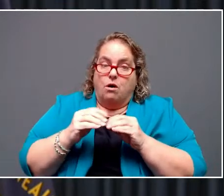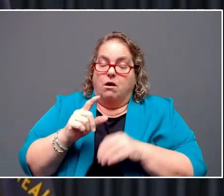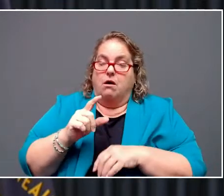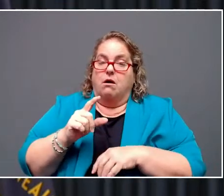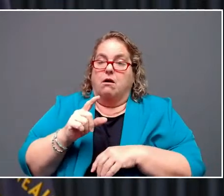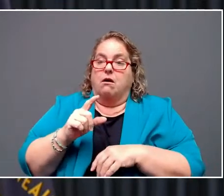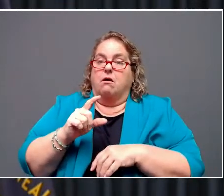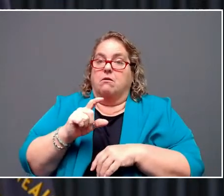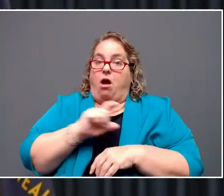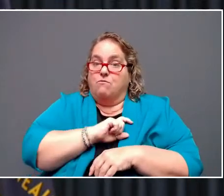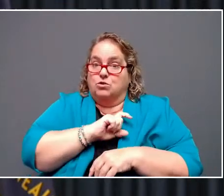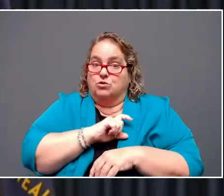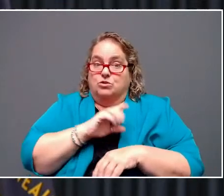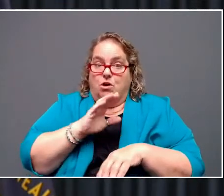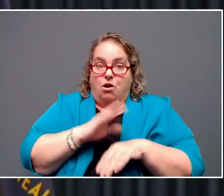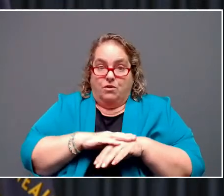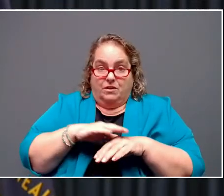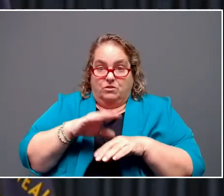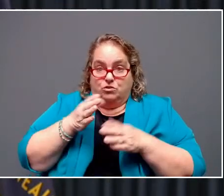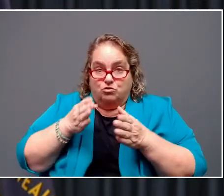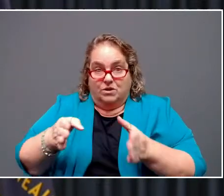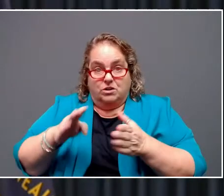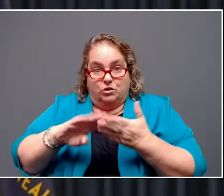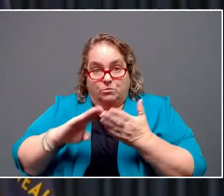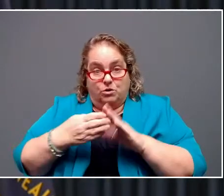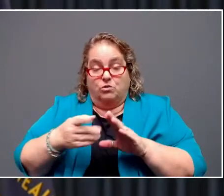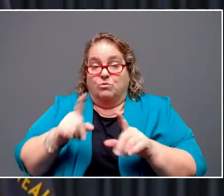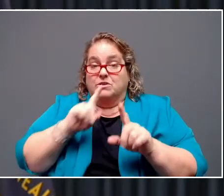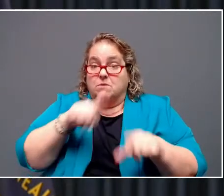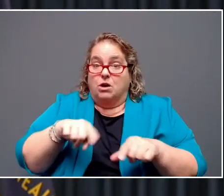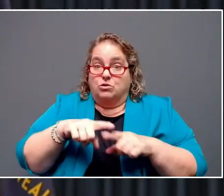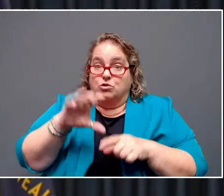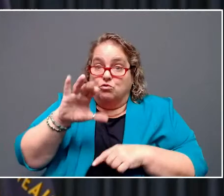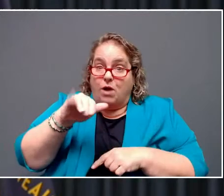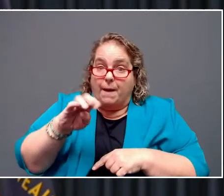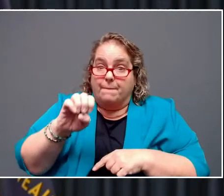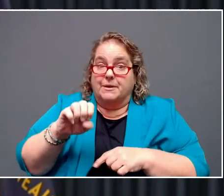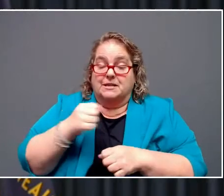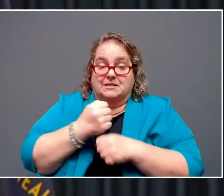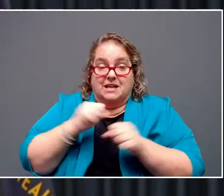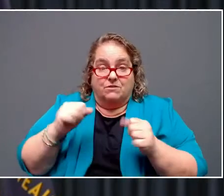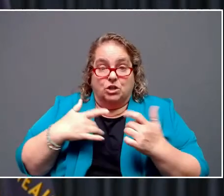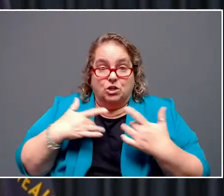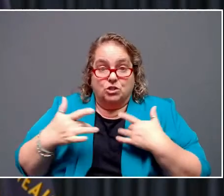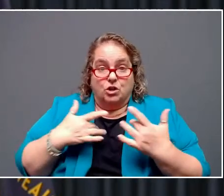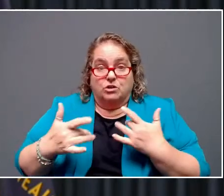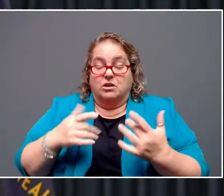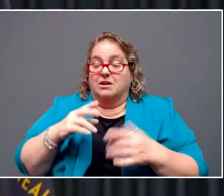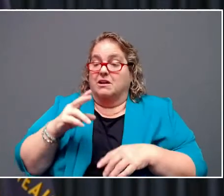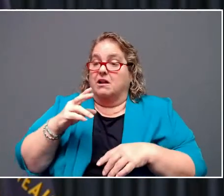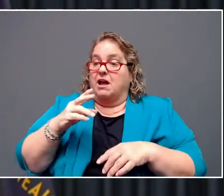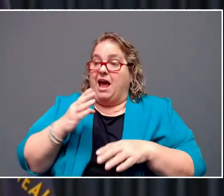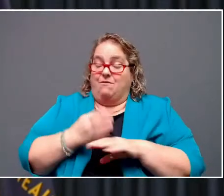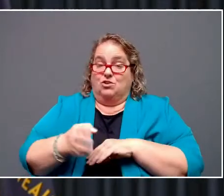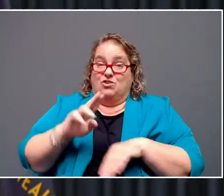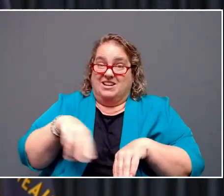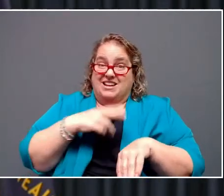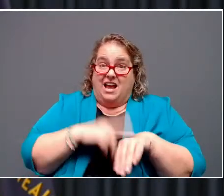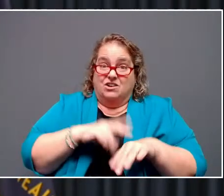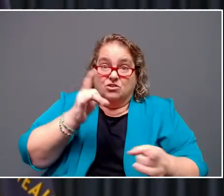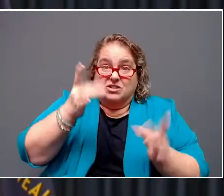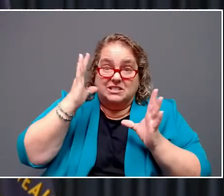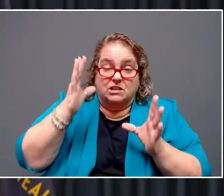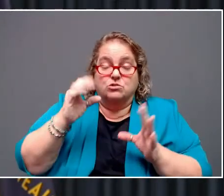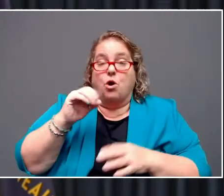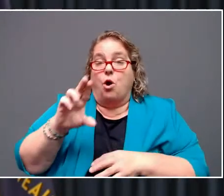across Kentucky. From responding to crimes or safety concerns to stepping up following natural disasters or the pandemic, our officers are